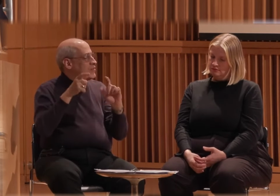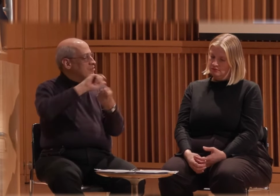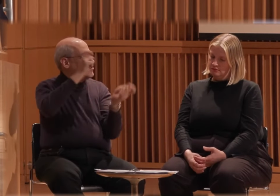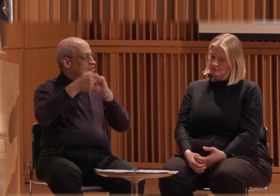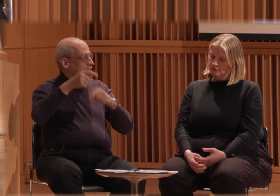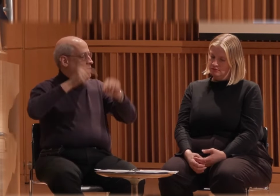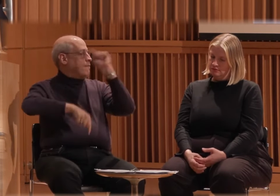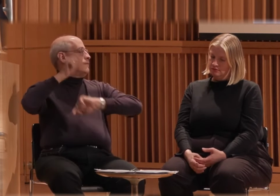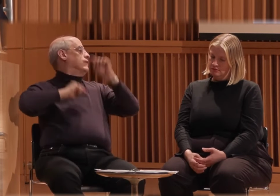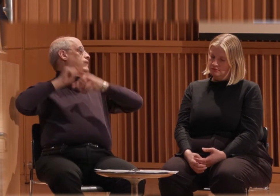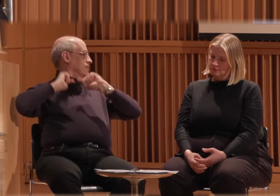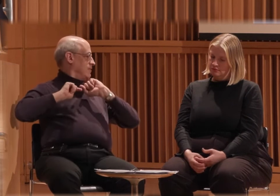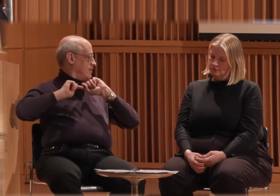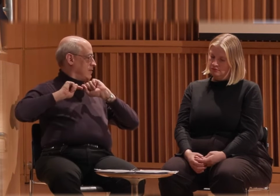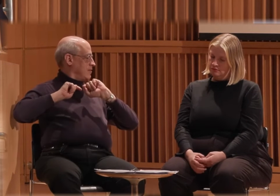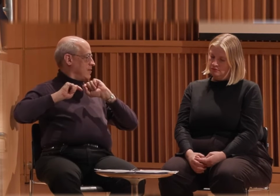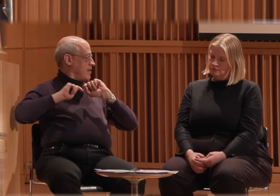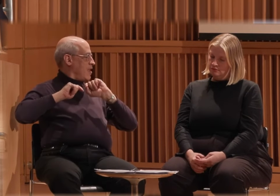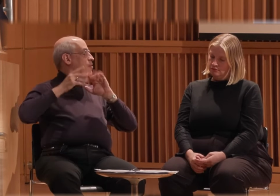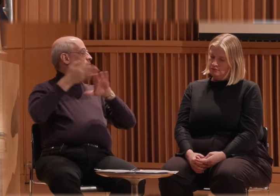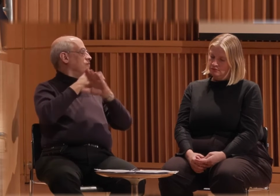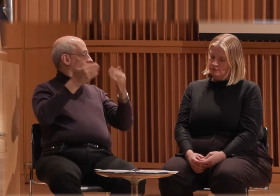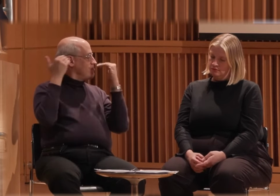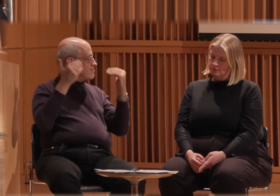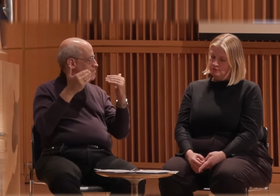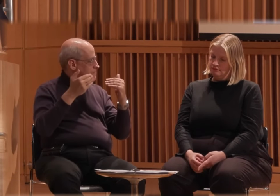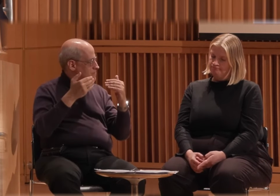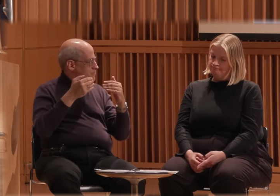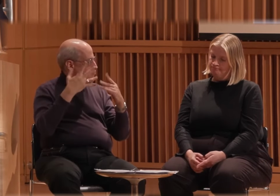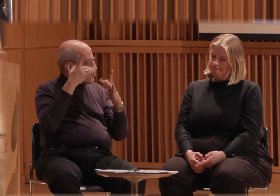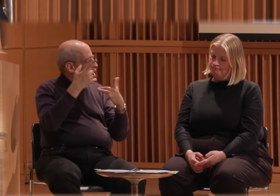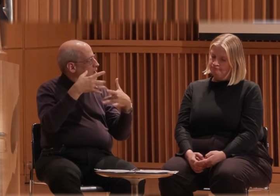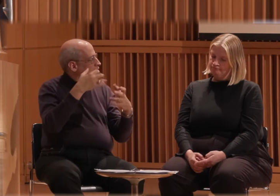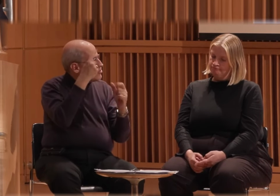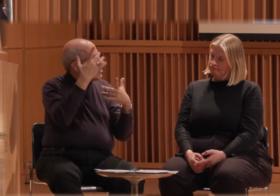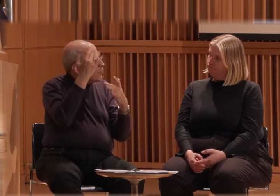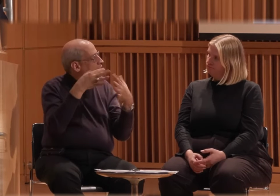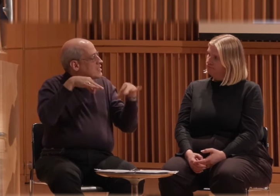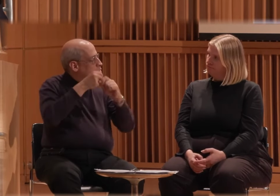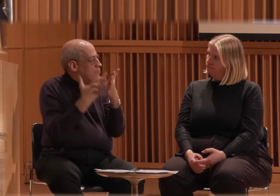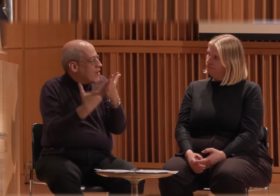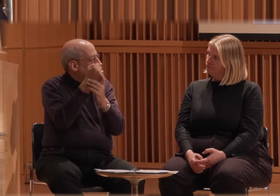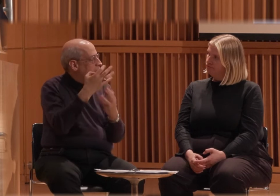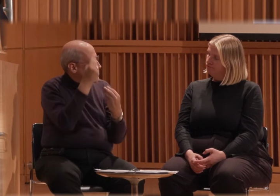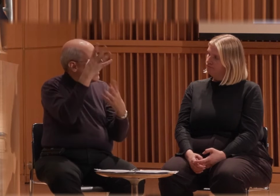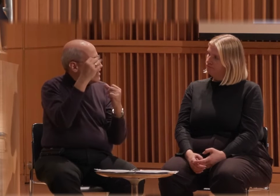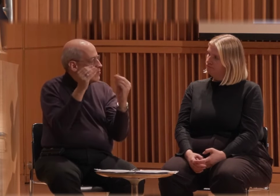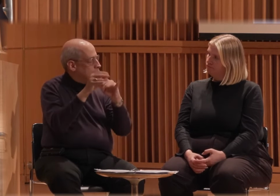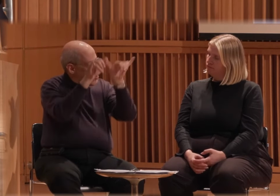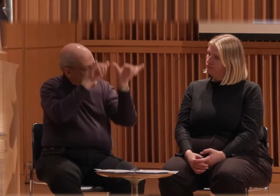that before we can make headway on why collecting occupational data in a more systematic